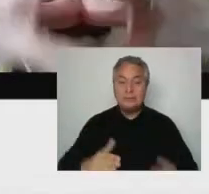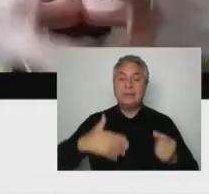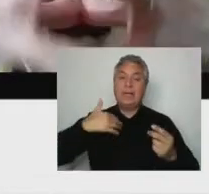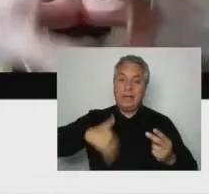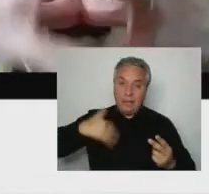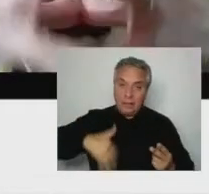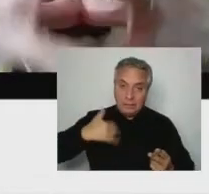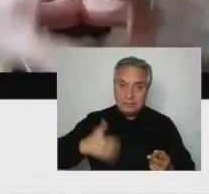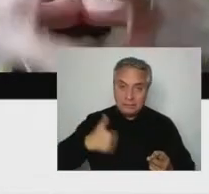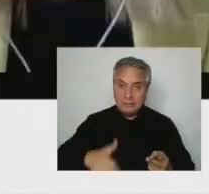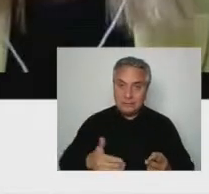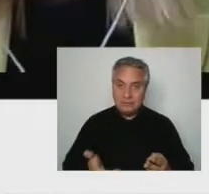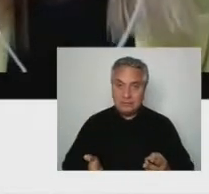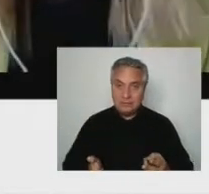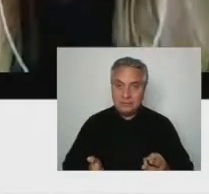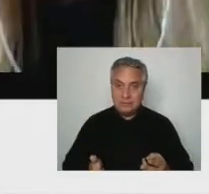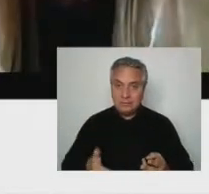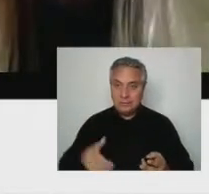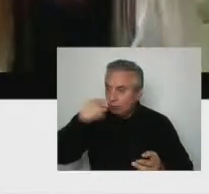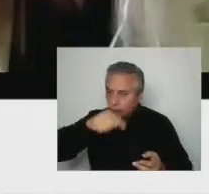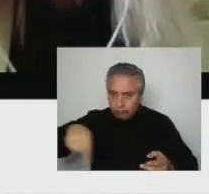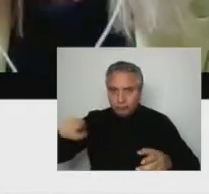in both Brazil and Argentina.